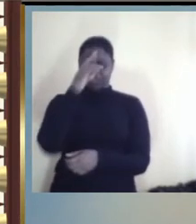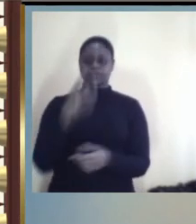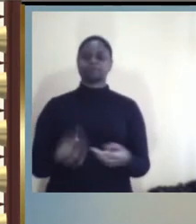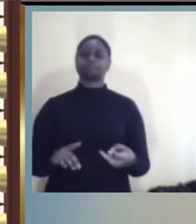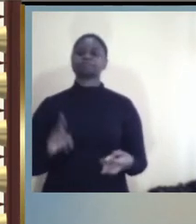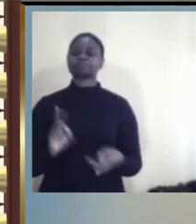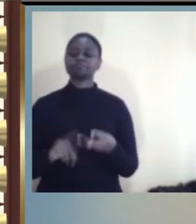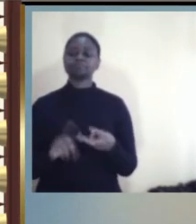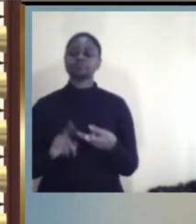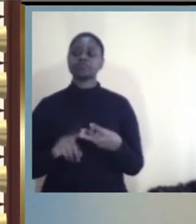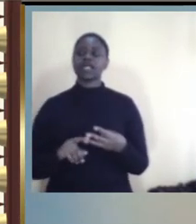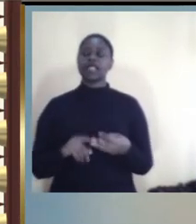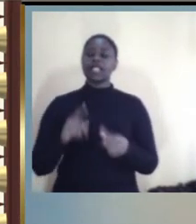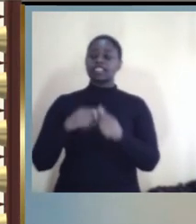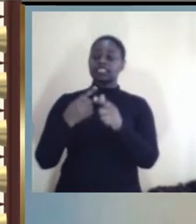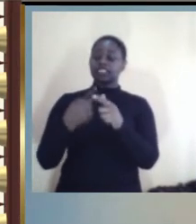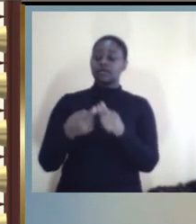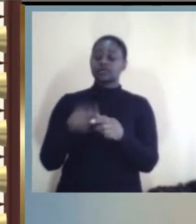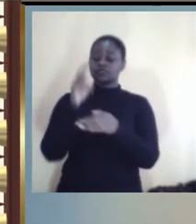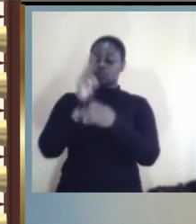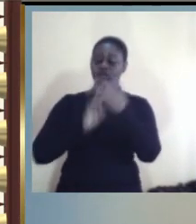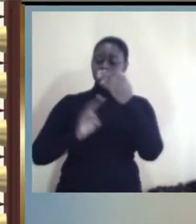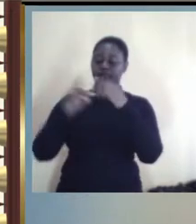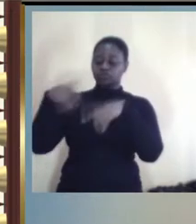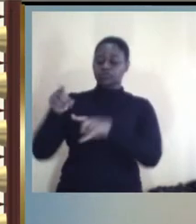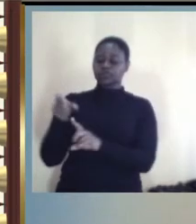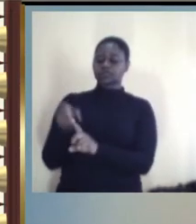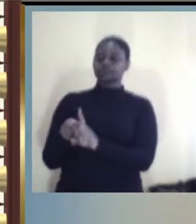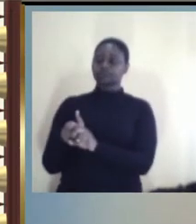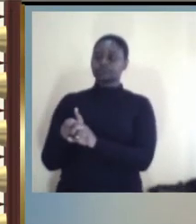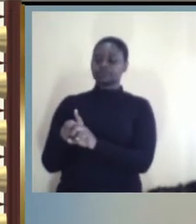We are therefore, Honorable Chairperson,